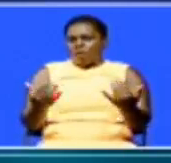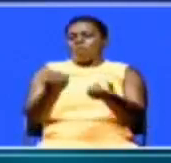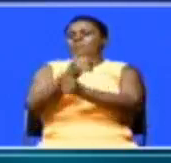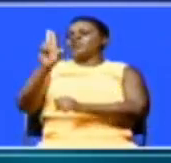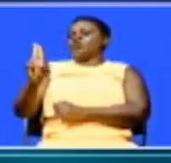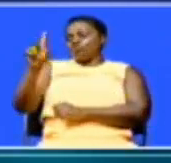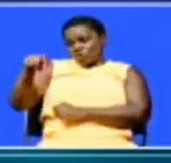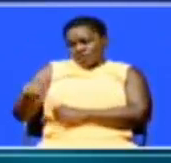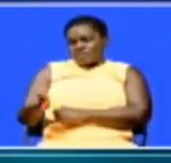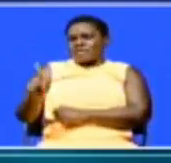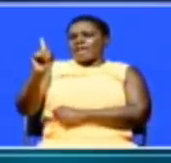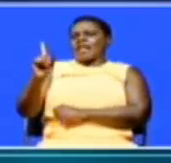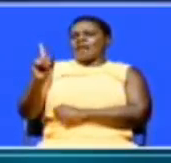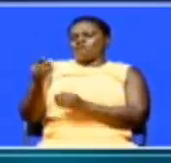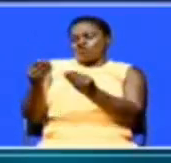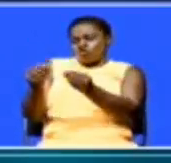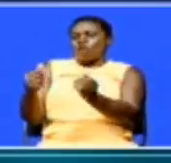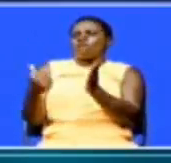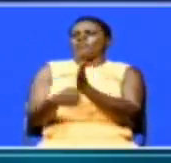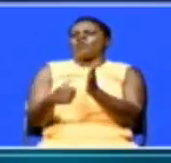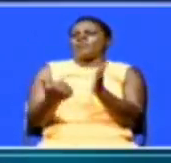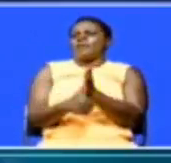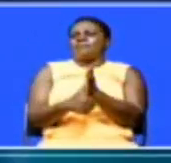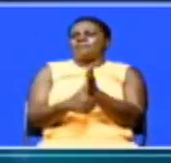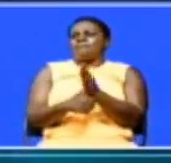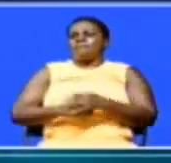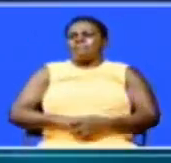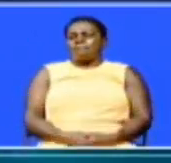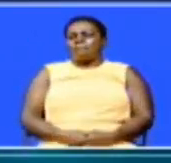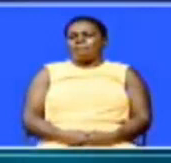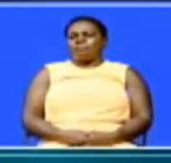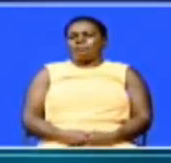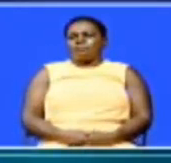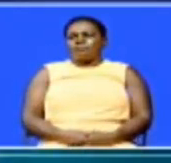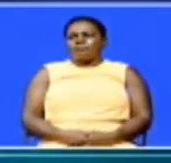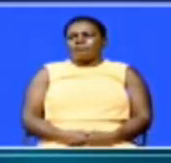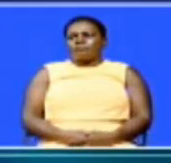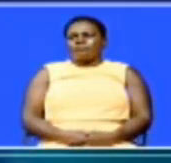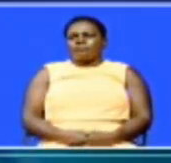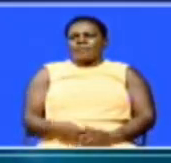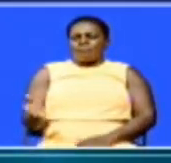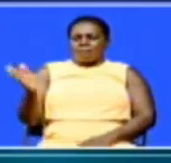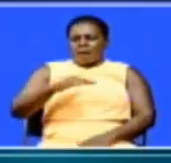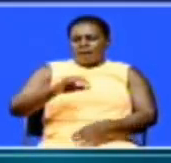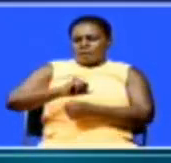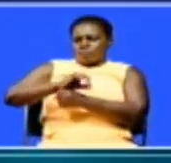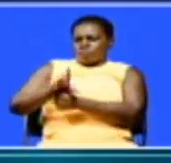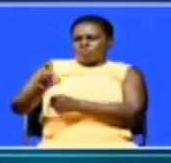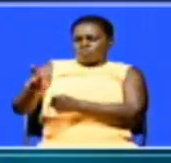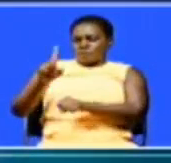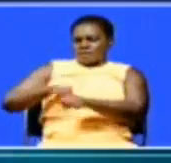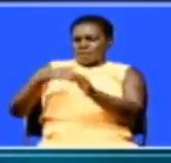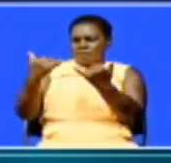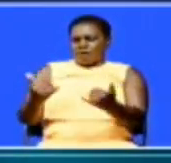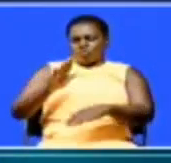Uhuru Kenyatta to put his house in order. Patrick Amimo, KTN News. Back to coronavirus stories, and this